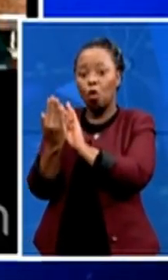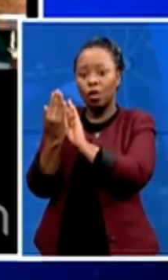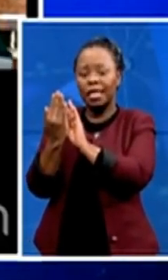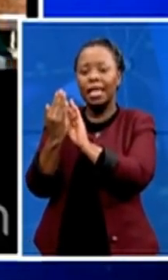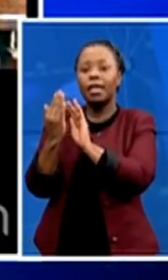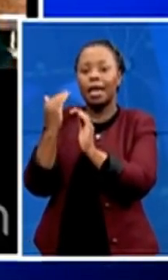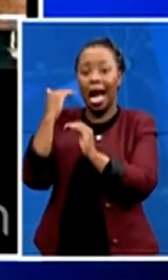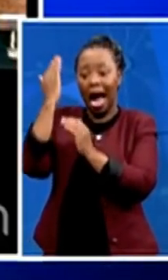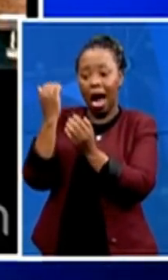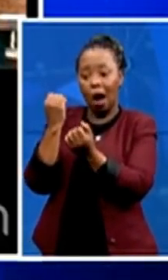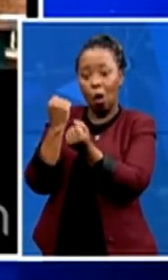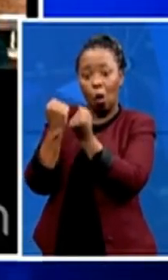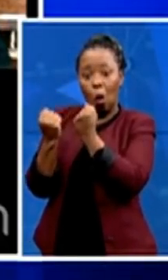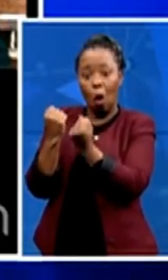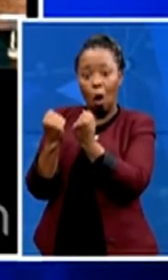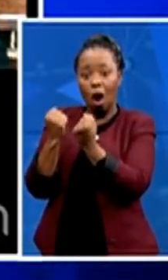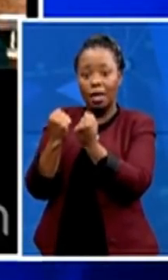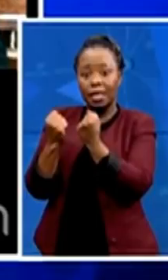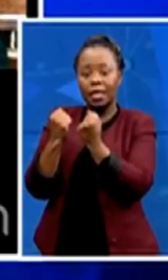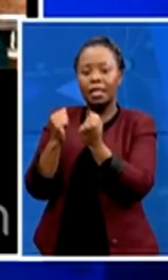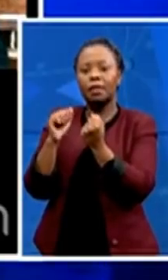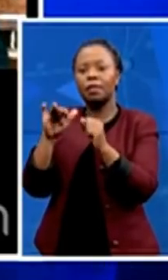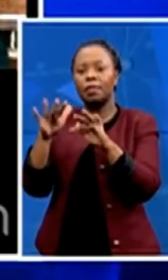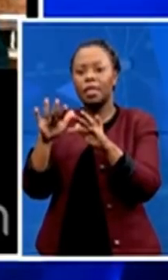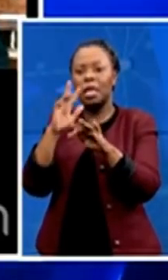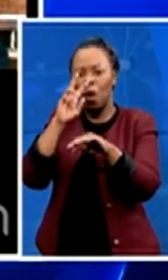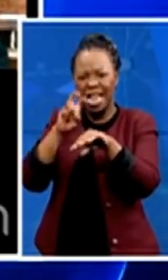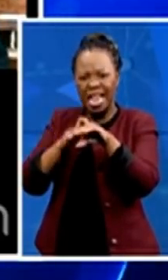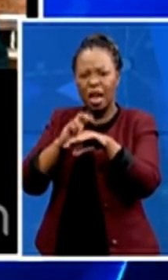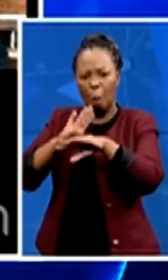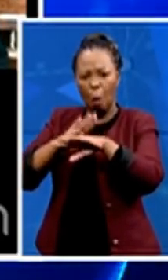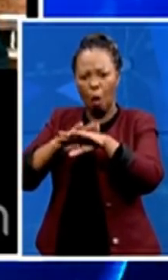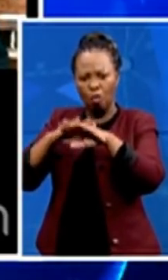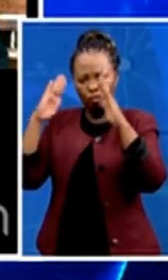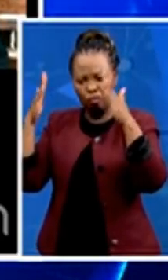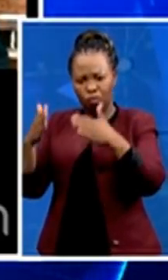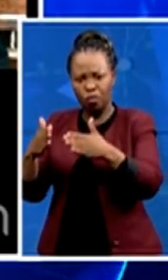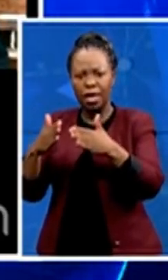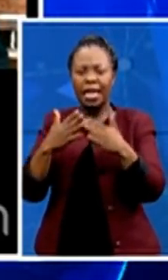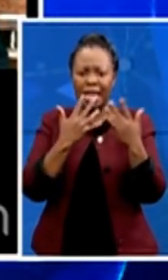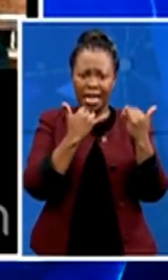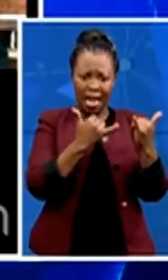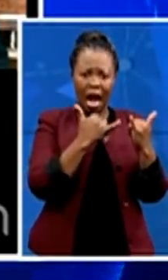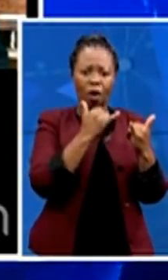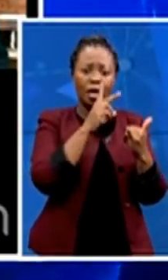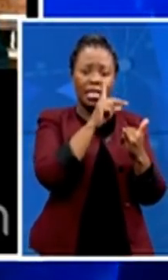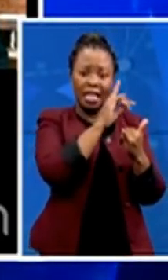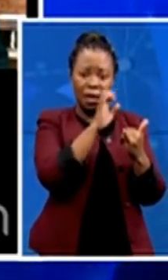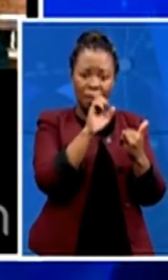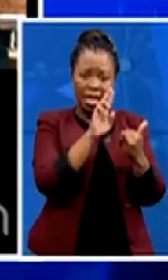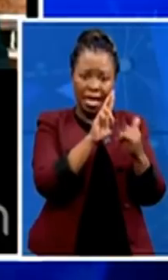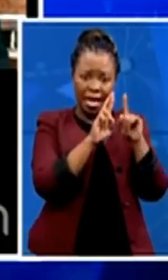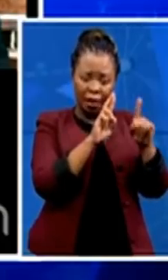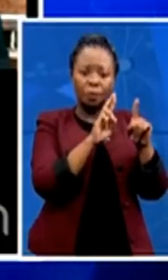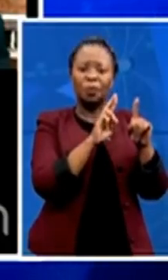crimes require some attention. Now, even if De Beers was on point, if it was comparable to this case, then obviously